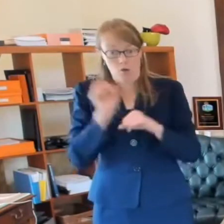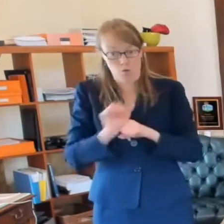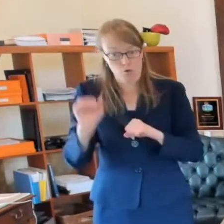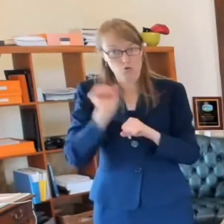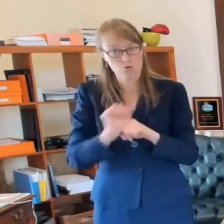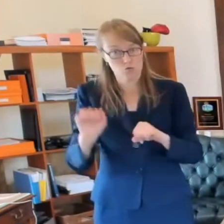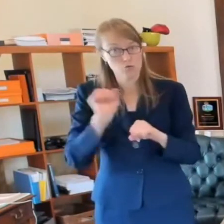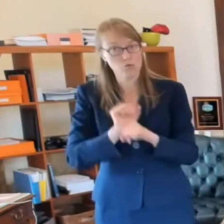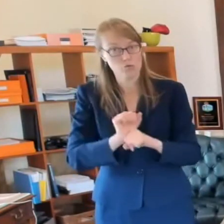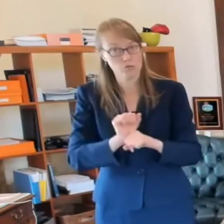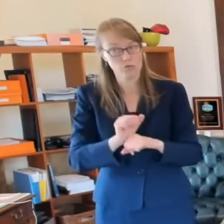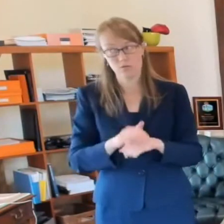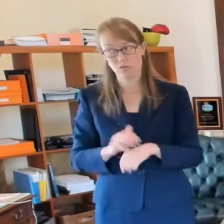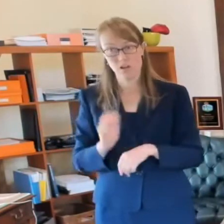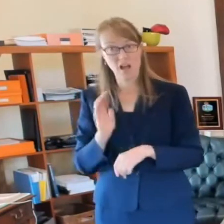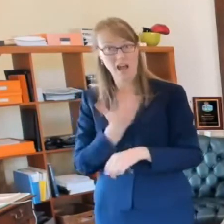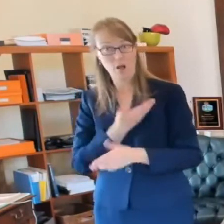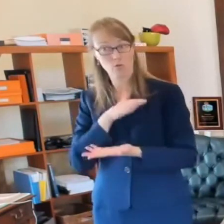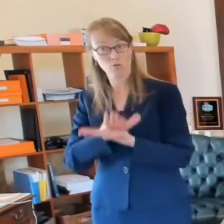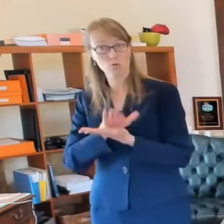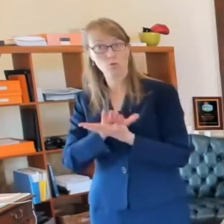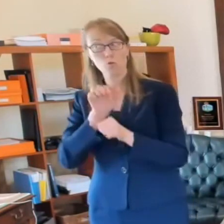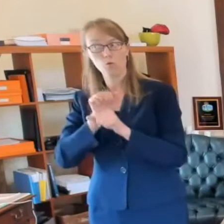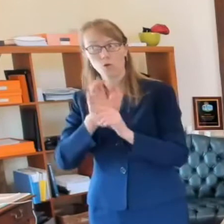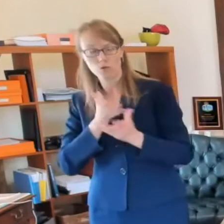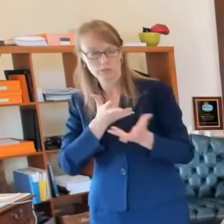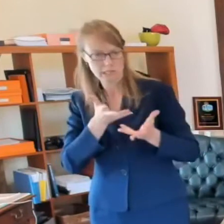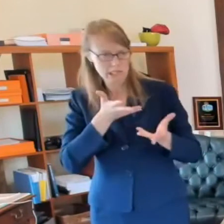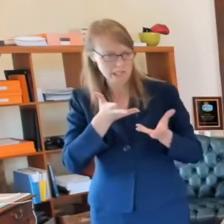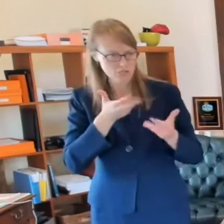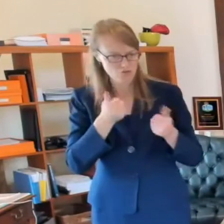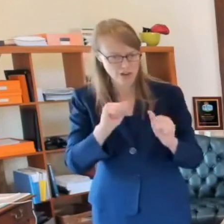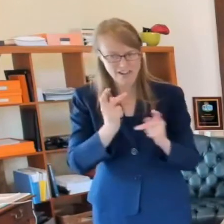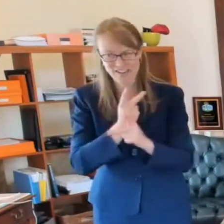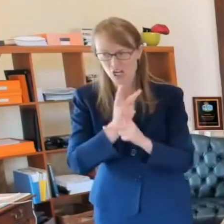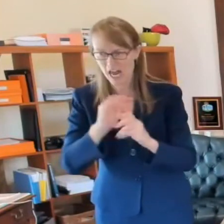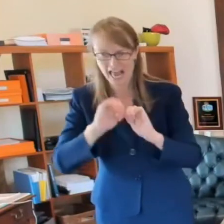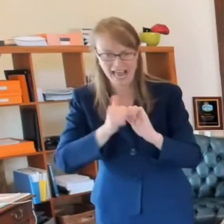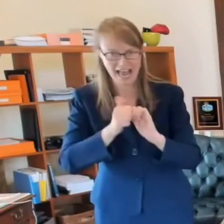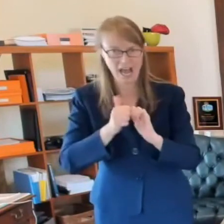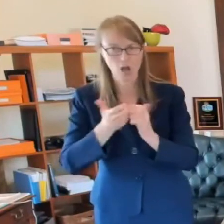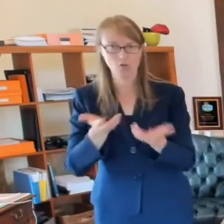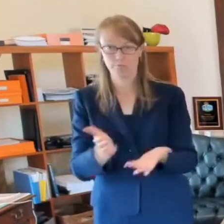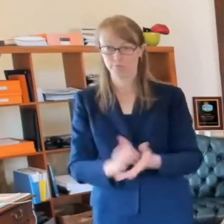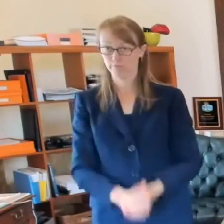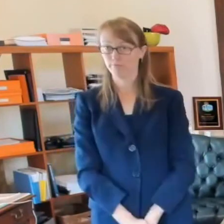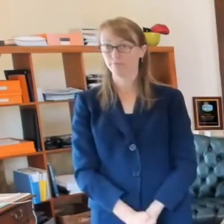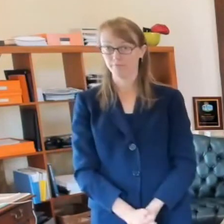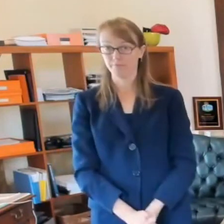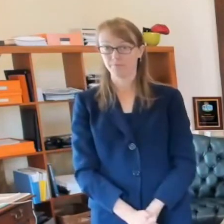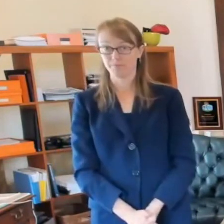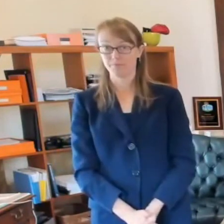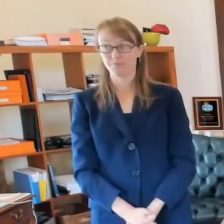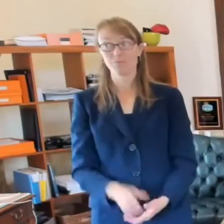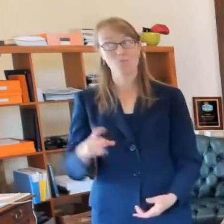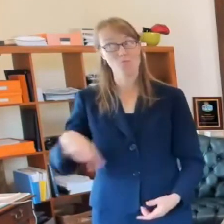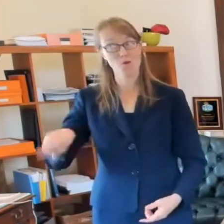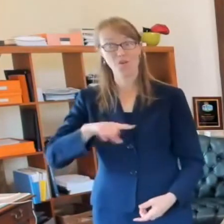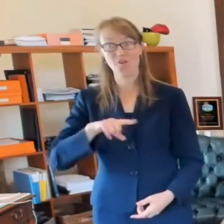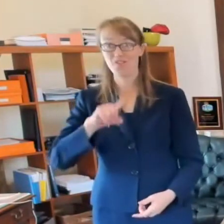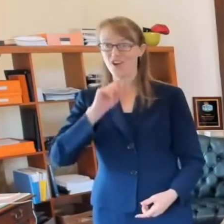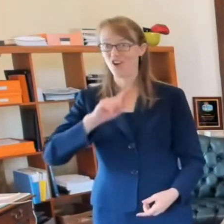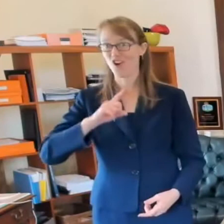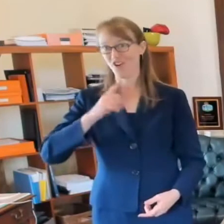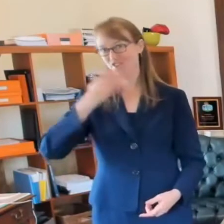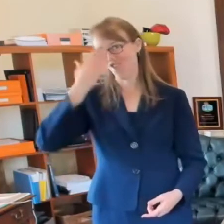and so we are working to help them with that. But they are the folks that are on the front line with kids and with